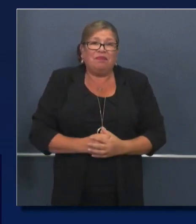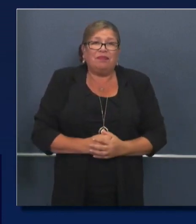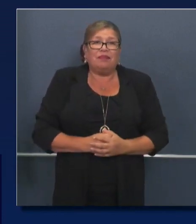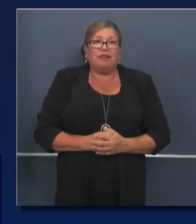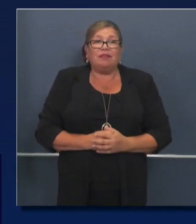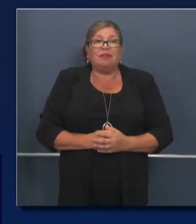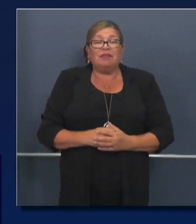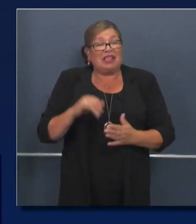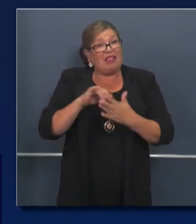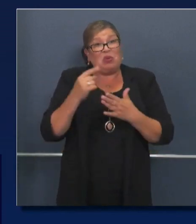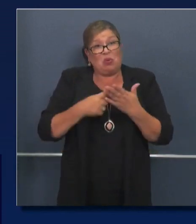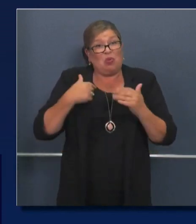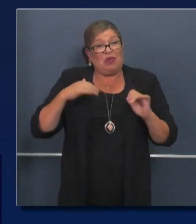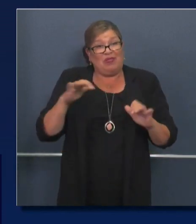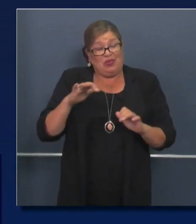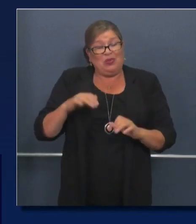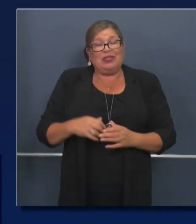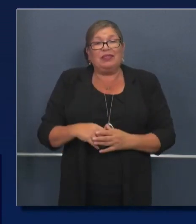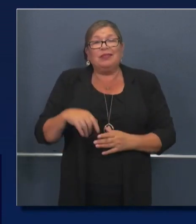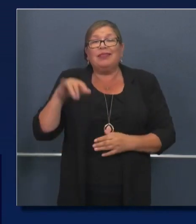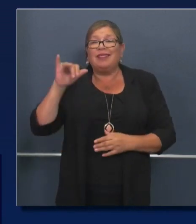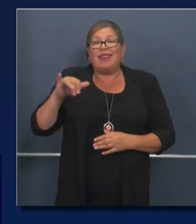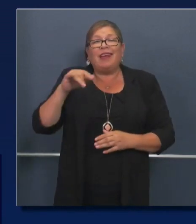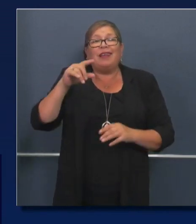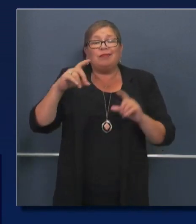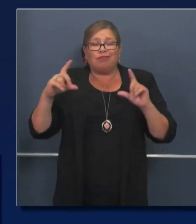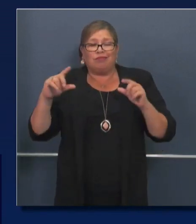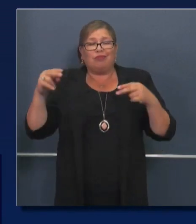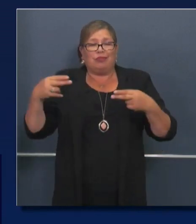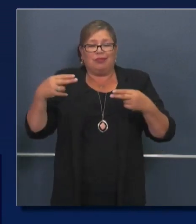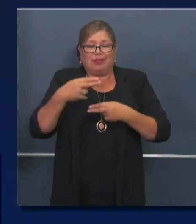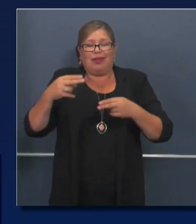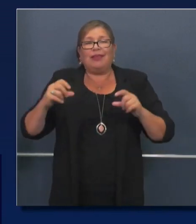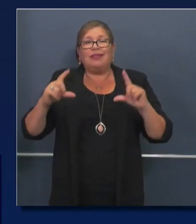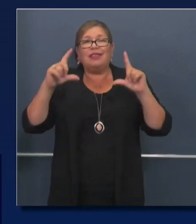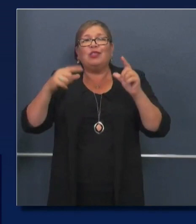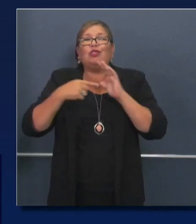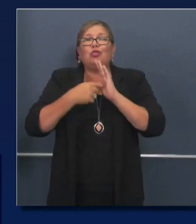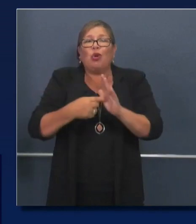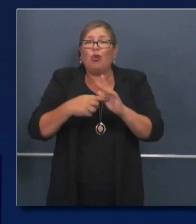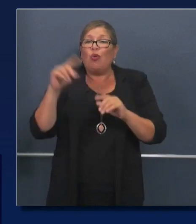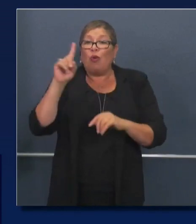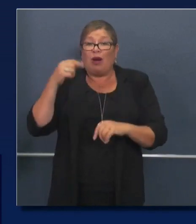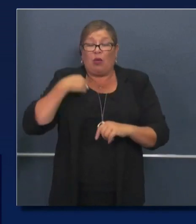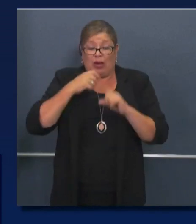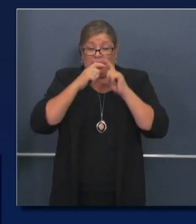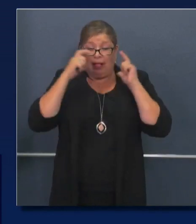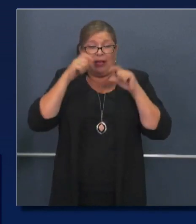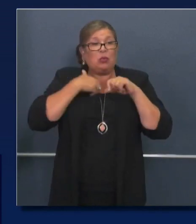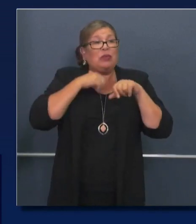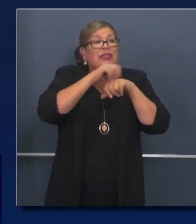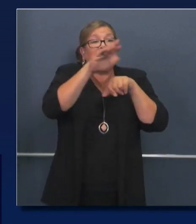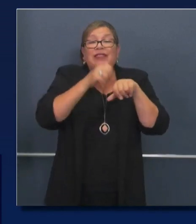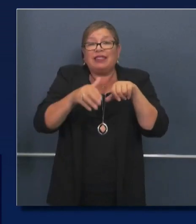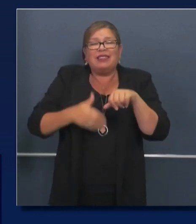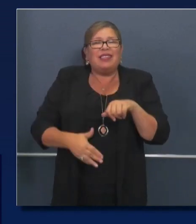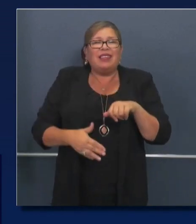Take a look at this. Our procedure mask distribution by sector, just as a proxy for our distribution,